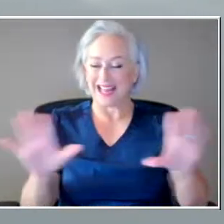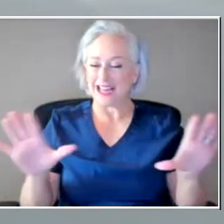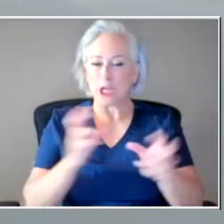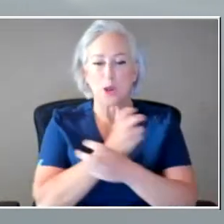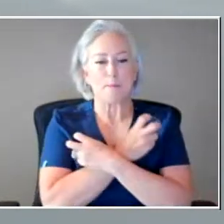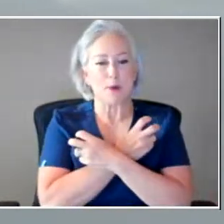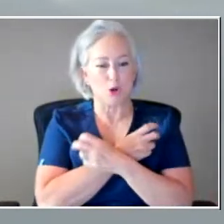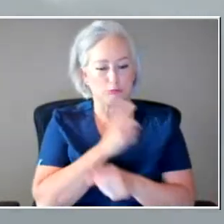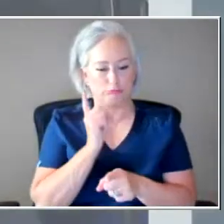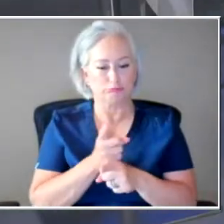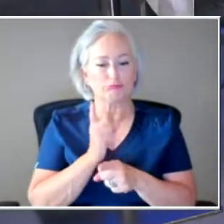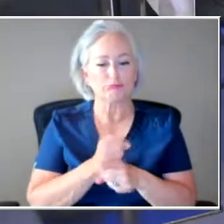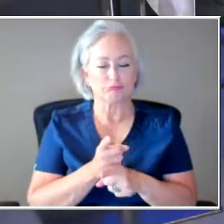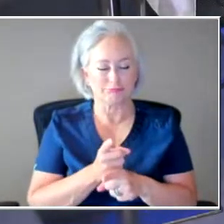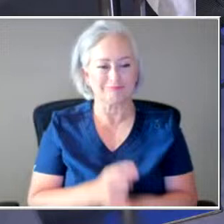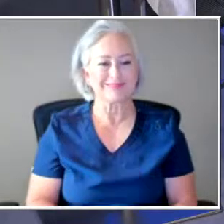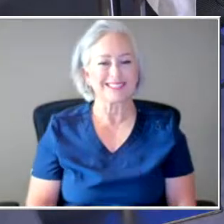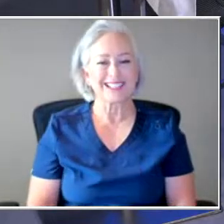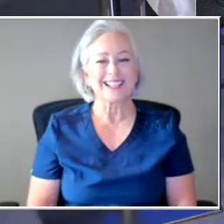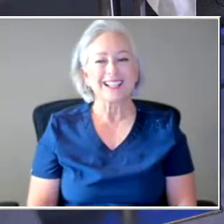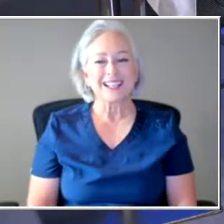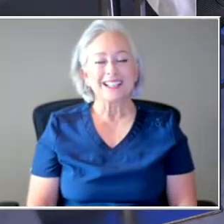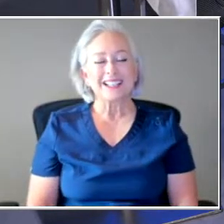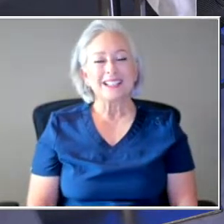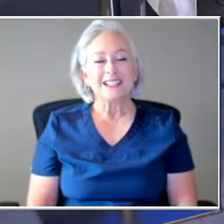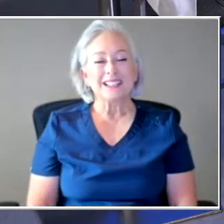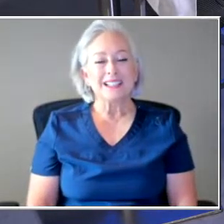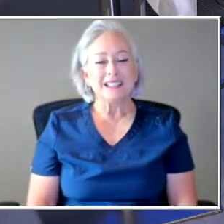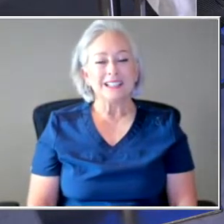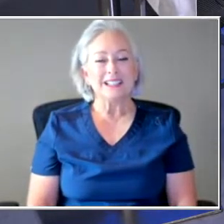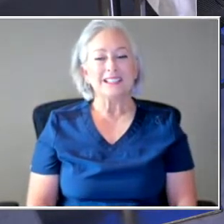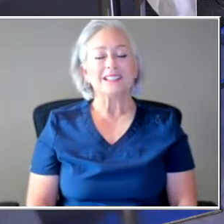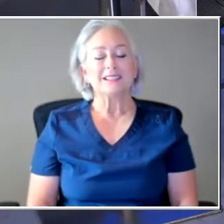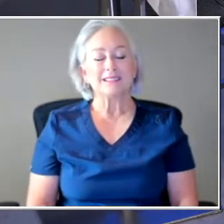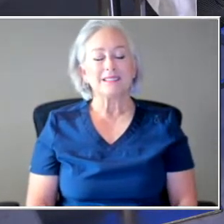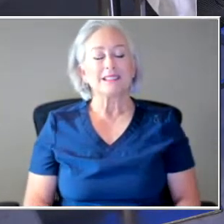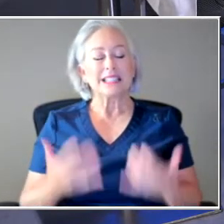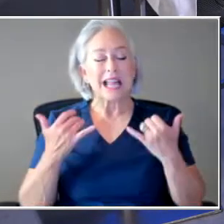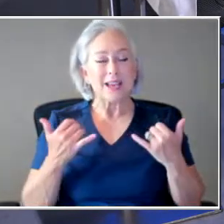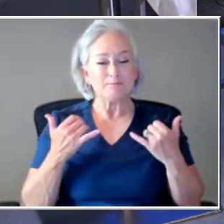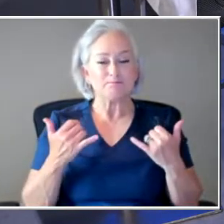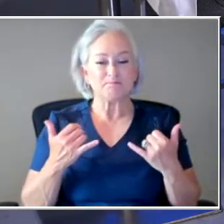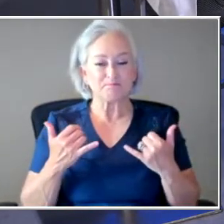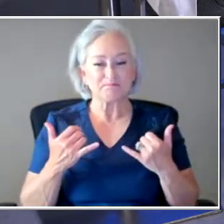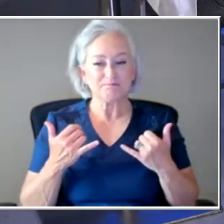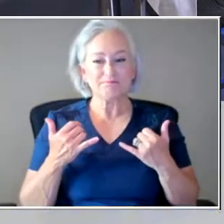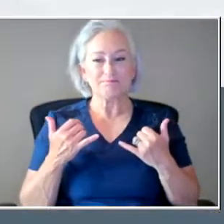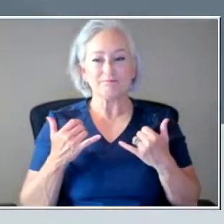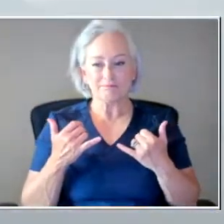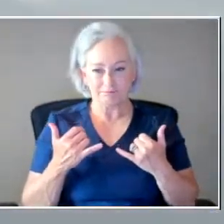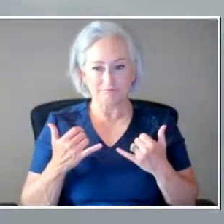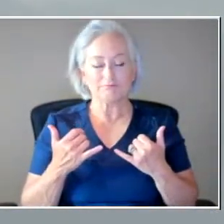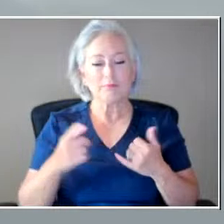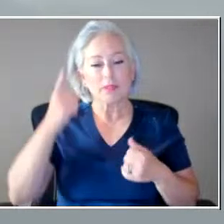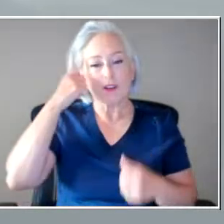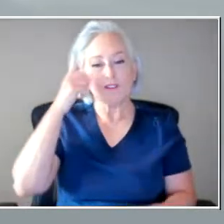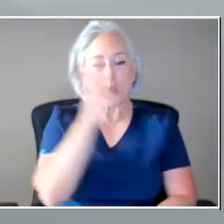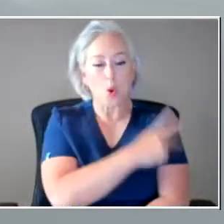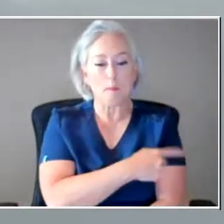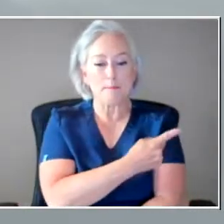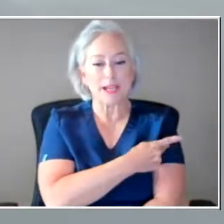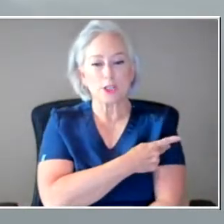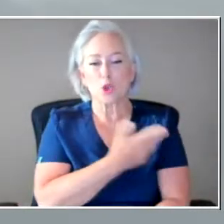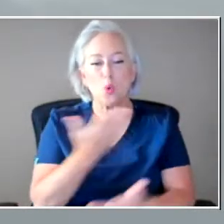that's what we want to see. So let's just talk about it in as far as it goes for patients. What does this really mean